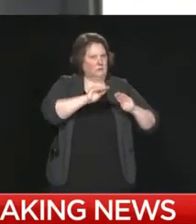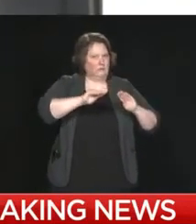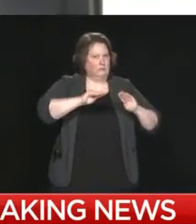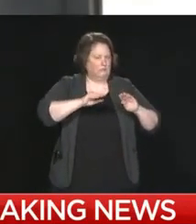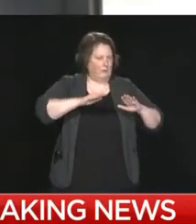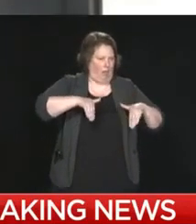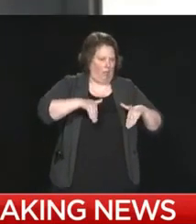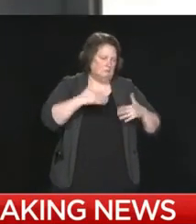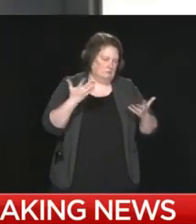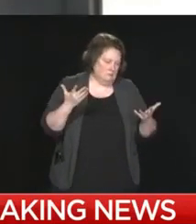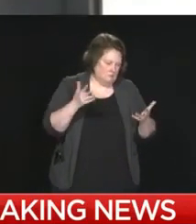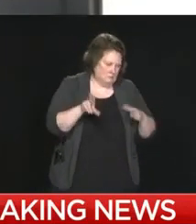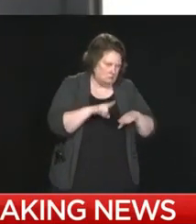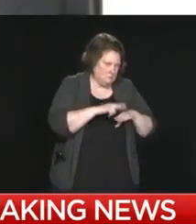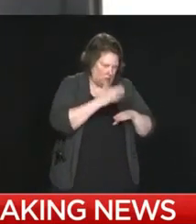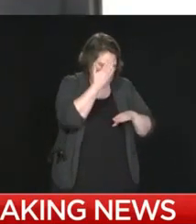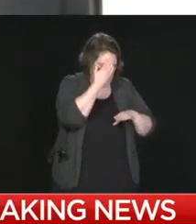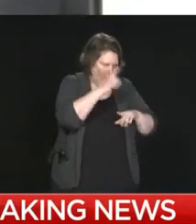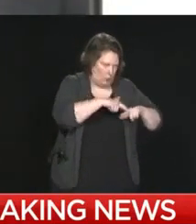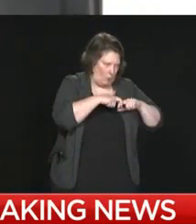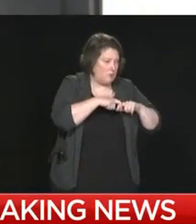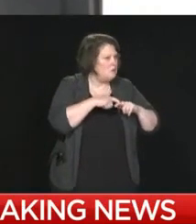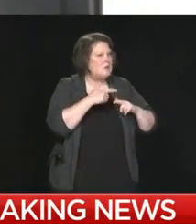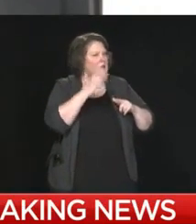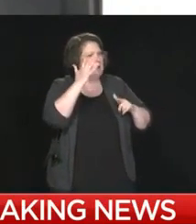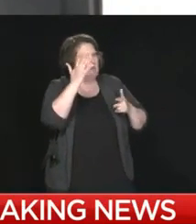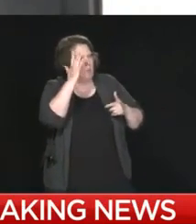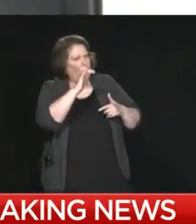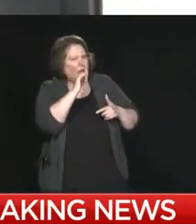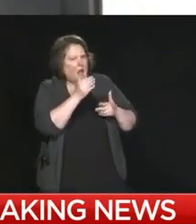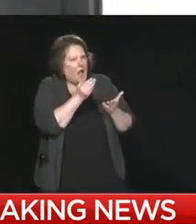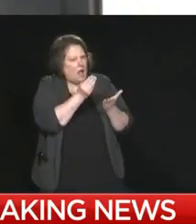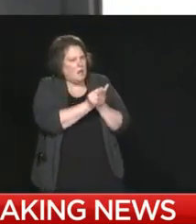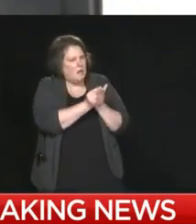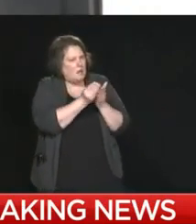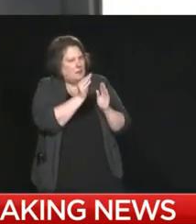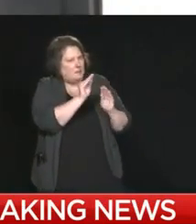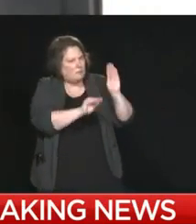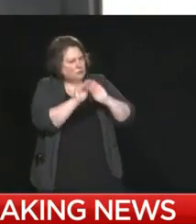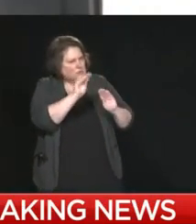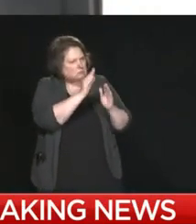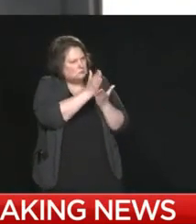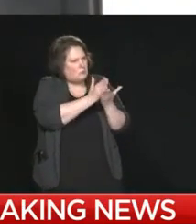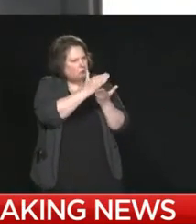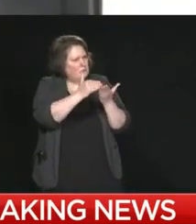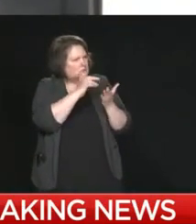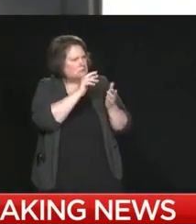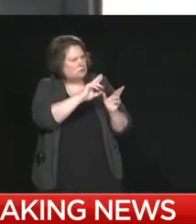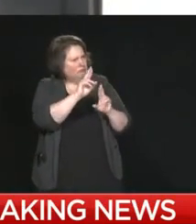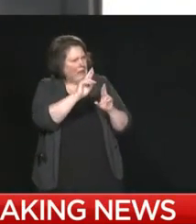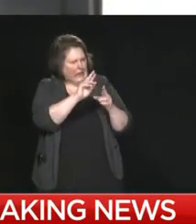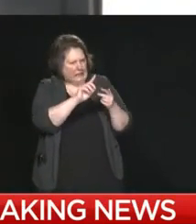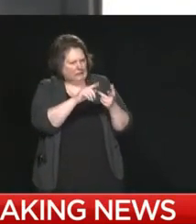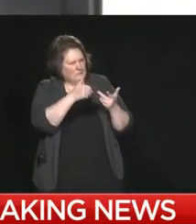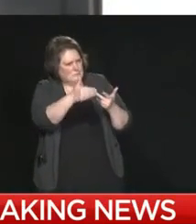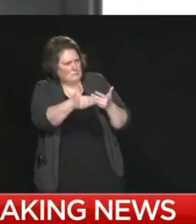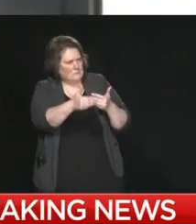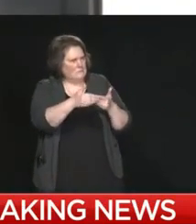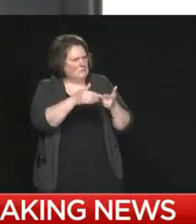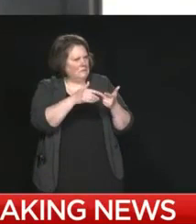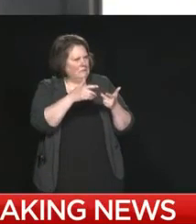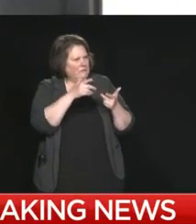reasons, but I'm wondering why we're not going to see a fiscal update, or if we're going to see a fiscal update before the end of Parliament